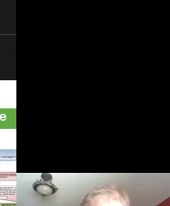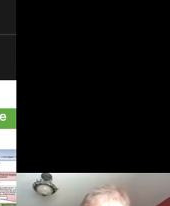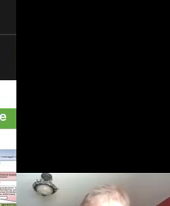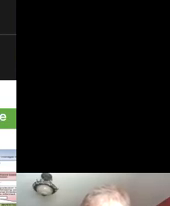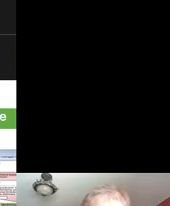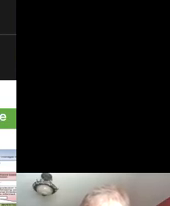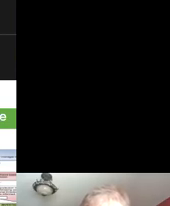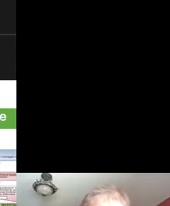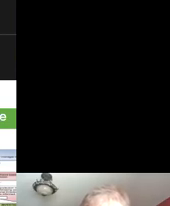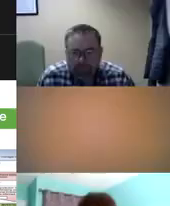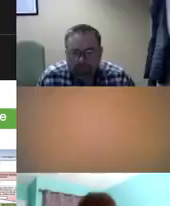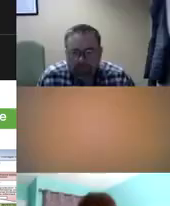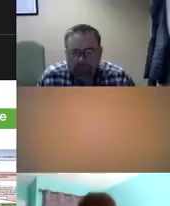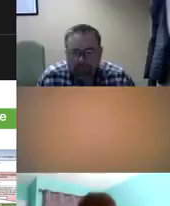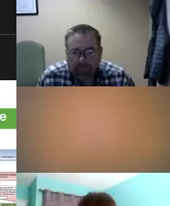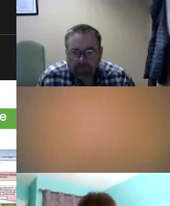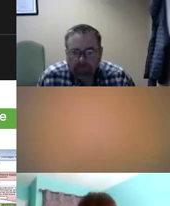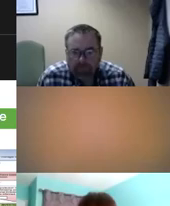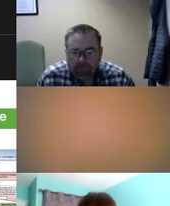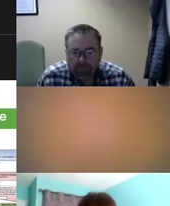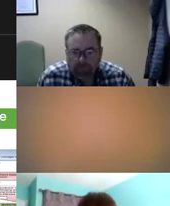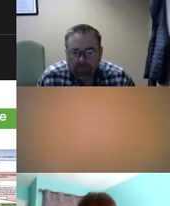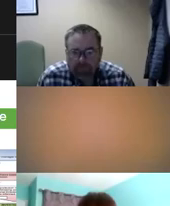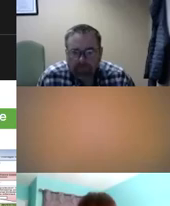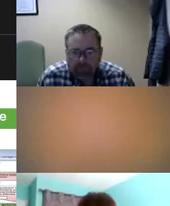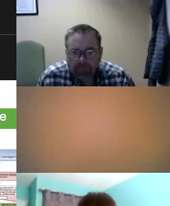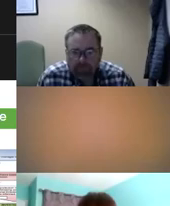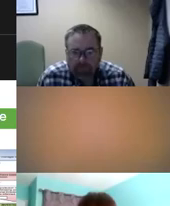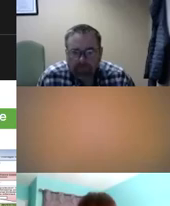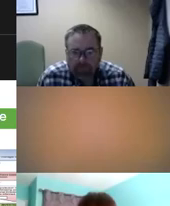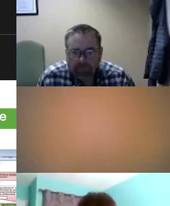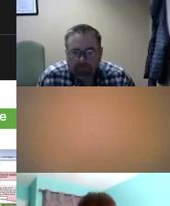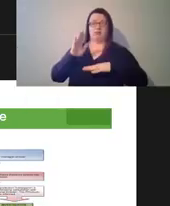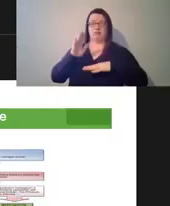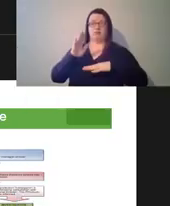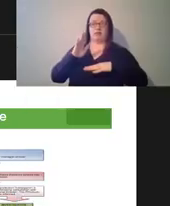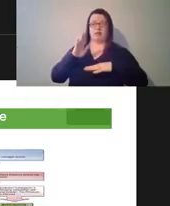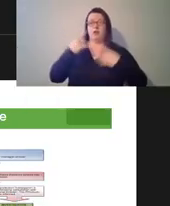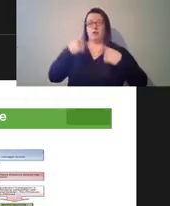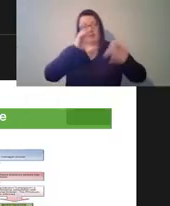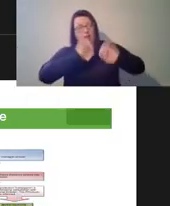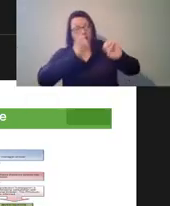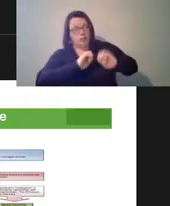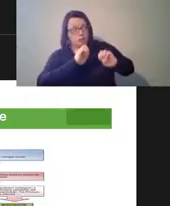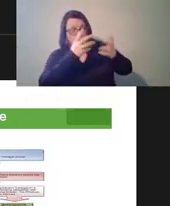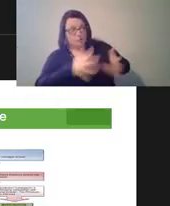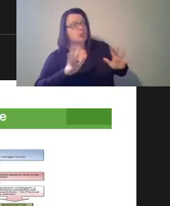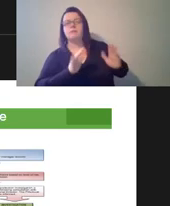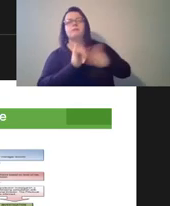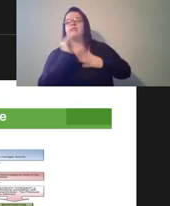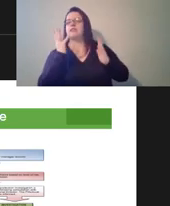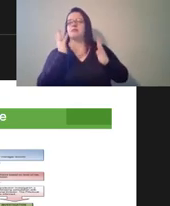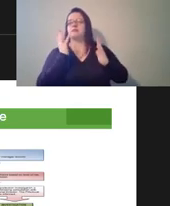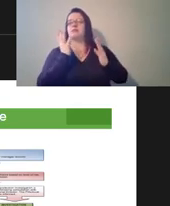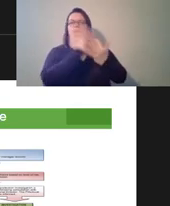note that over 90% of our case of adult protection cases conclude at the evaluation stage. So I think this really speaks to the